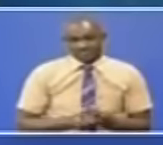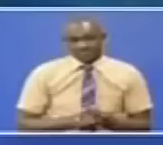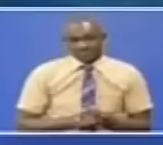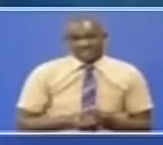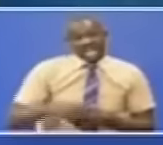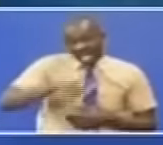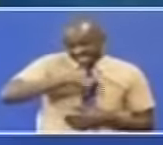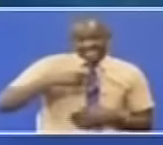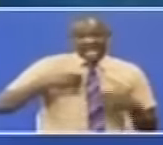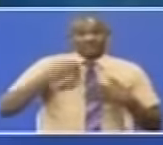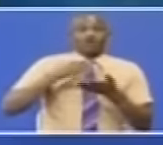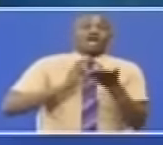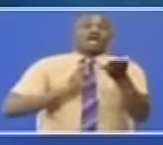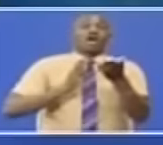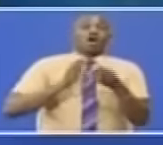extra